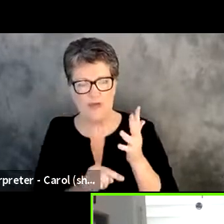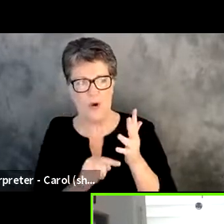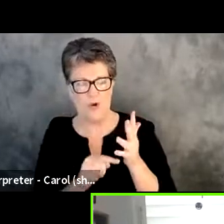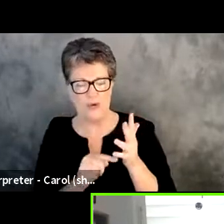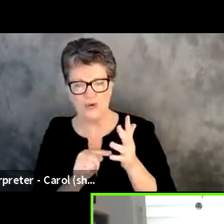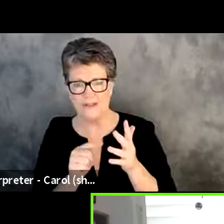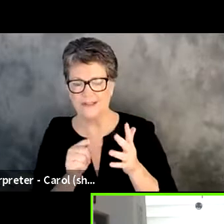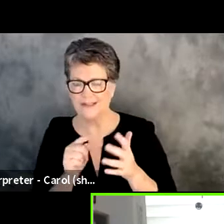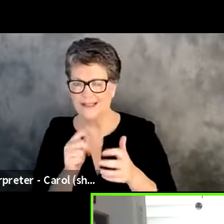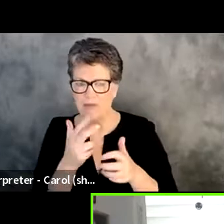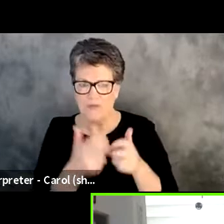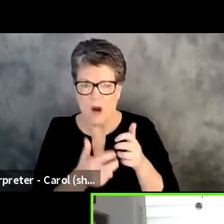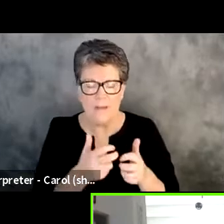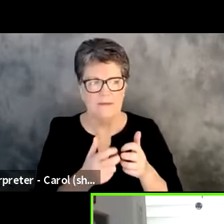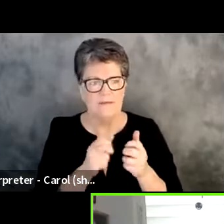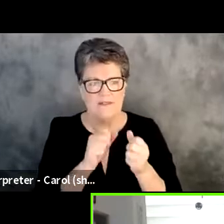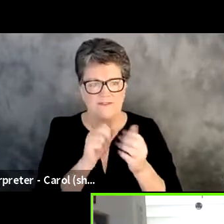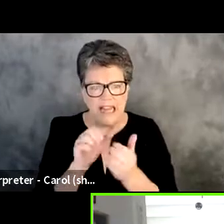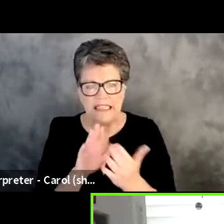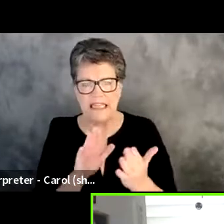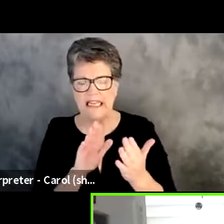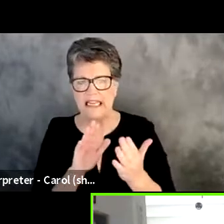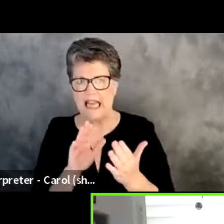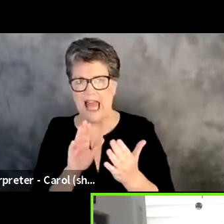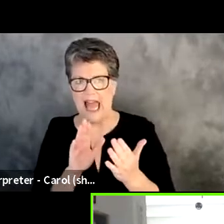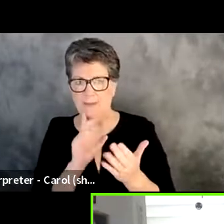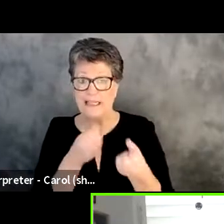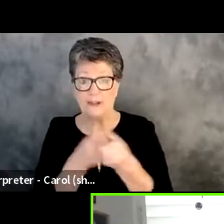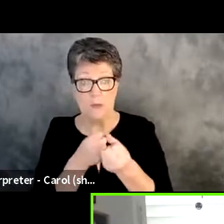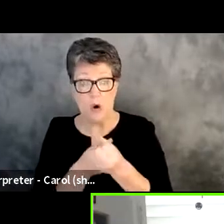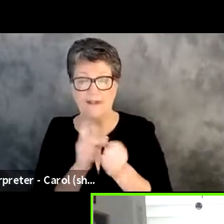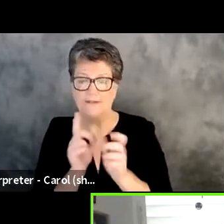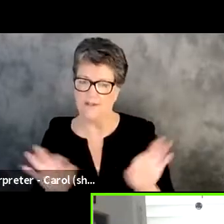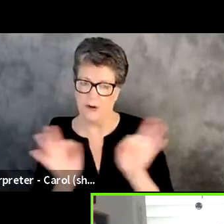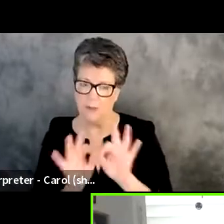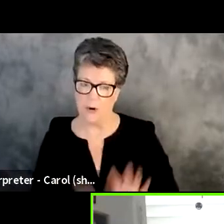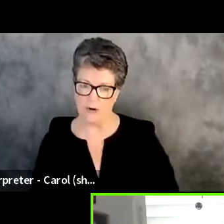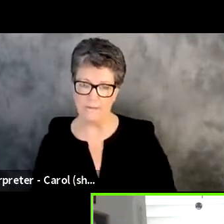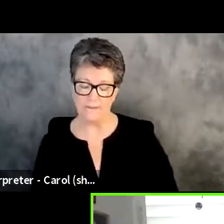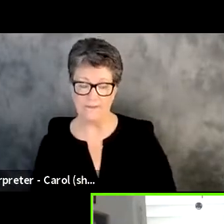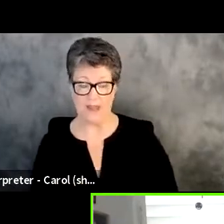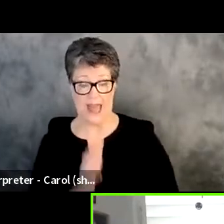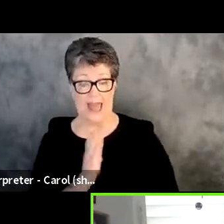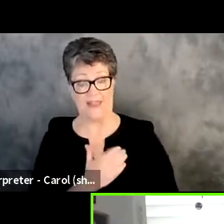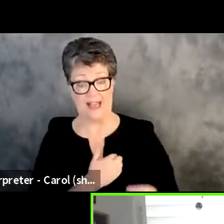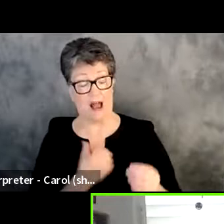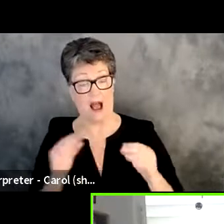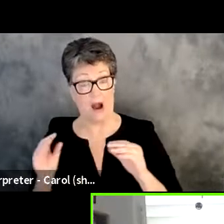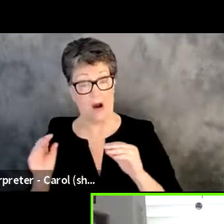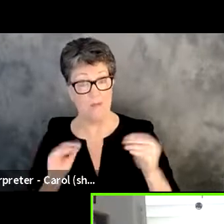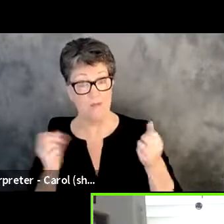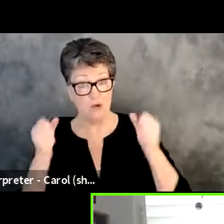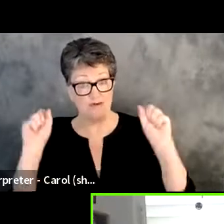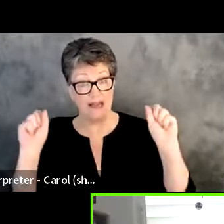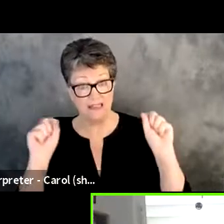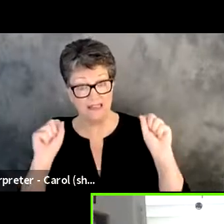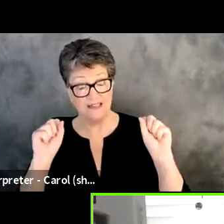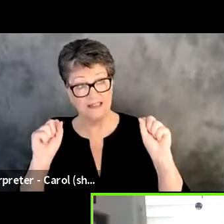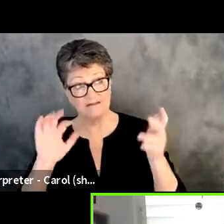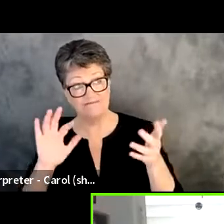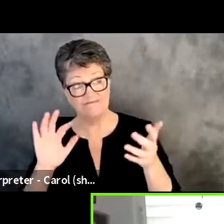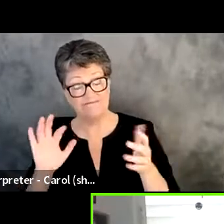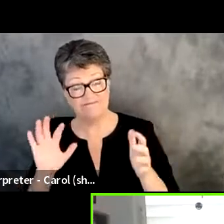able to be supportive is very important. And I think our movement really is not